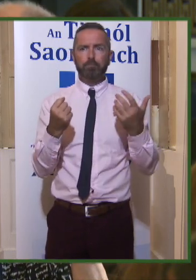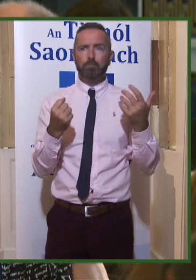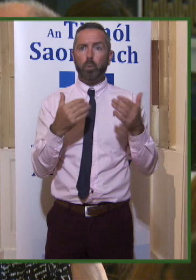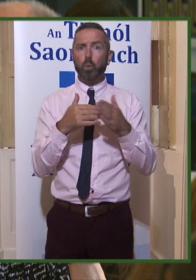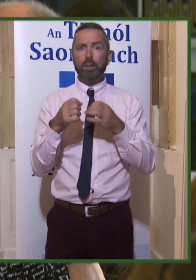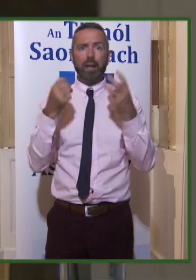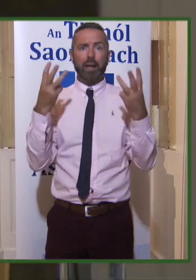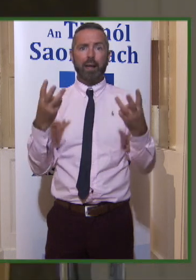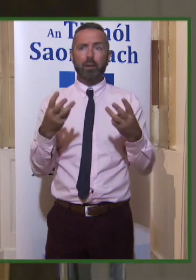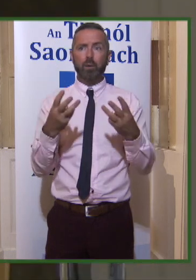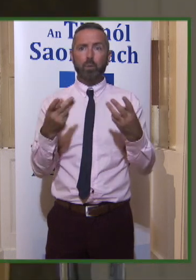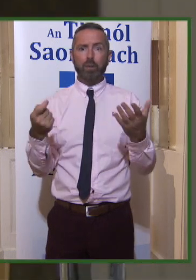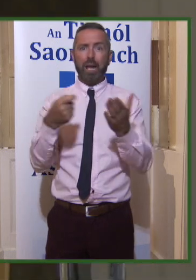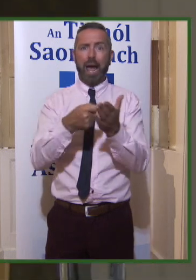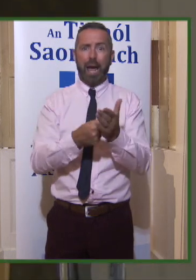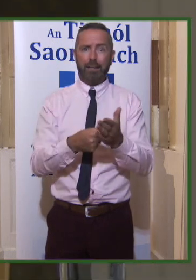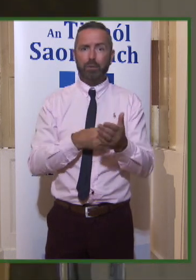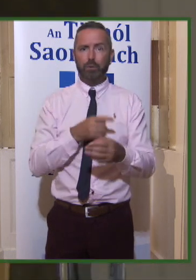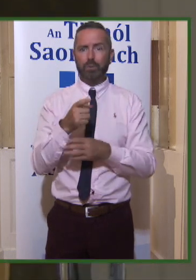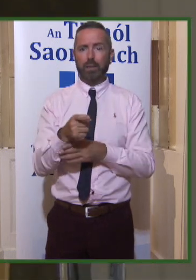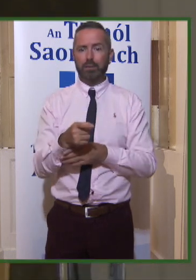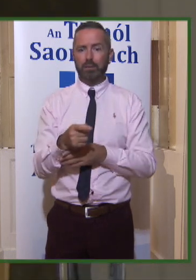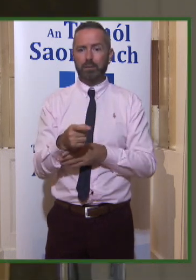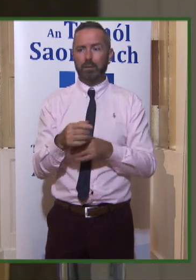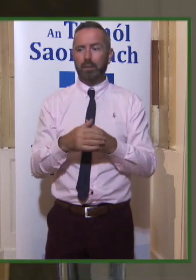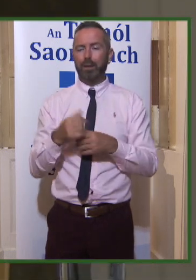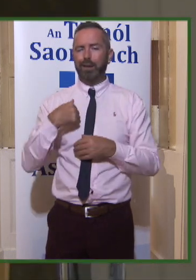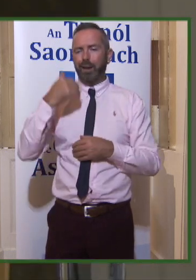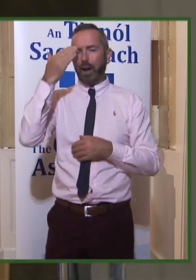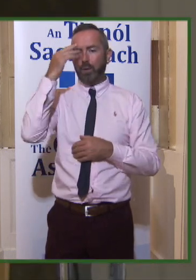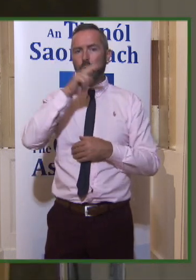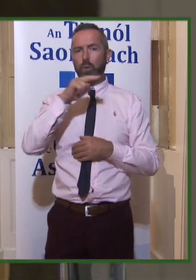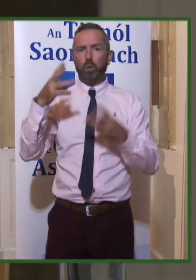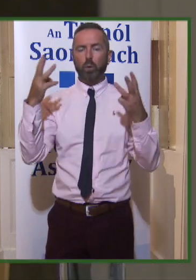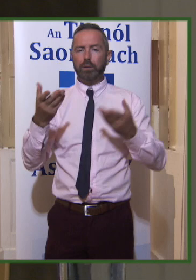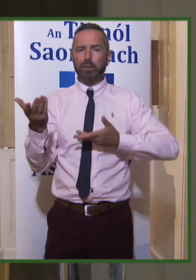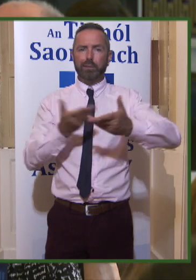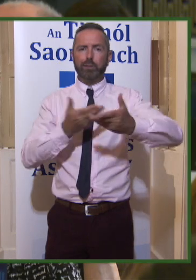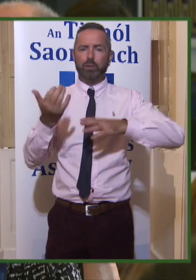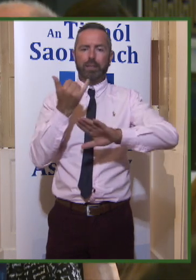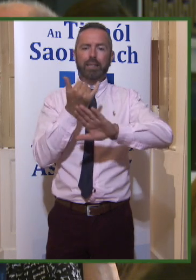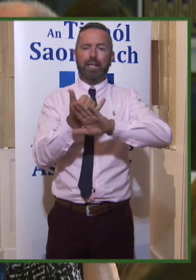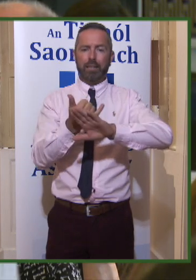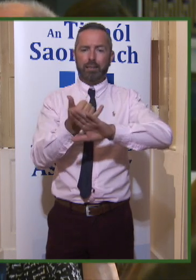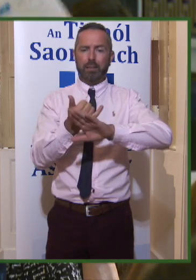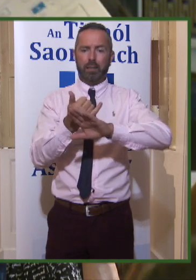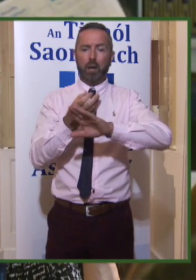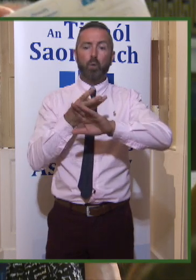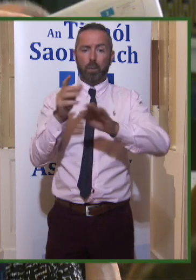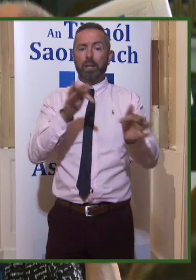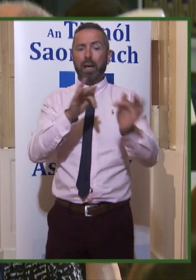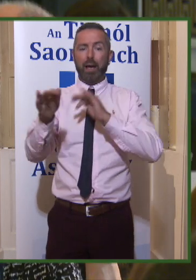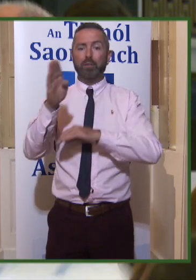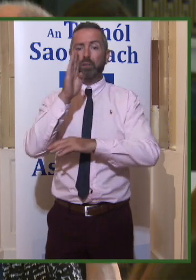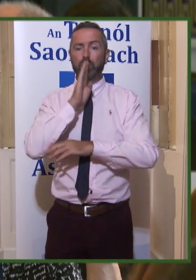a veto over what the directly elected mayor should do. And I know that we don't want to be discussing this one yet because that's for the afternoon session, but it